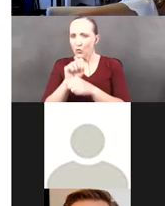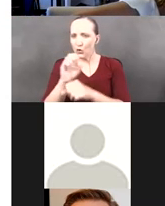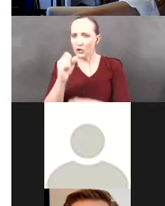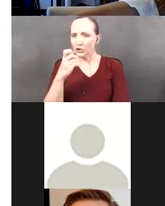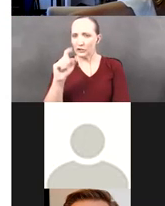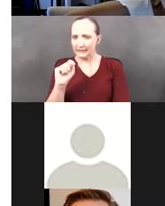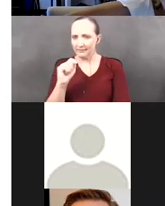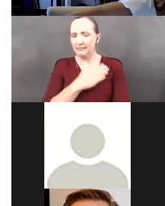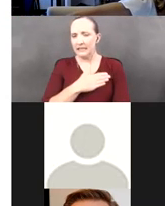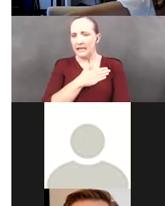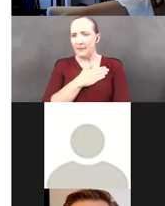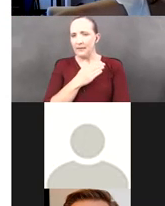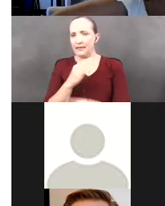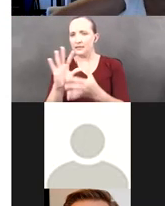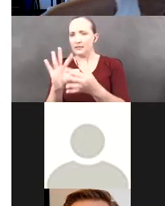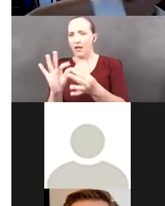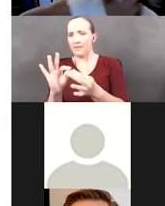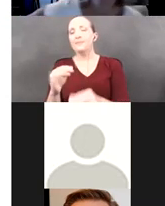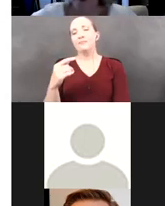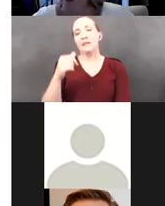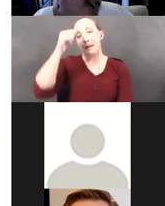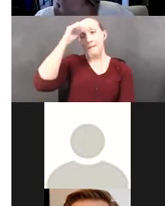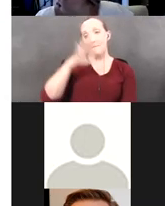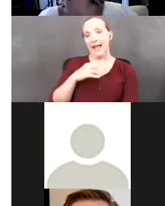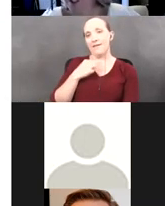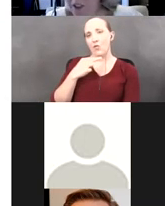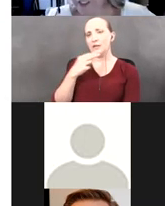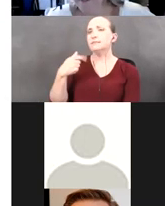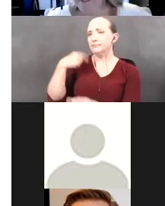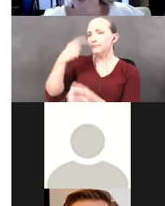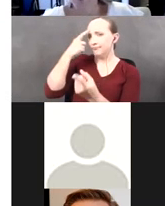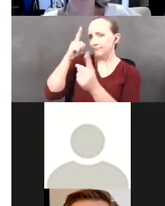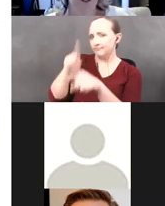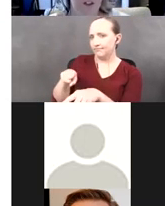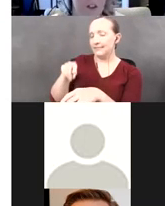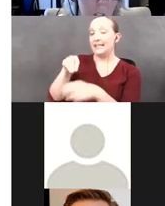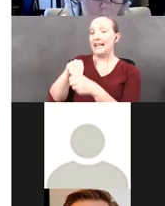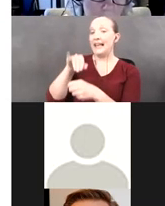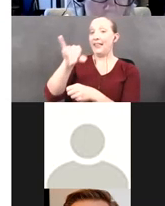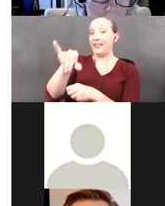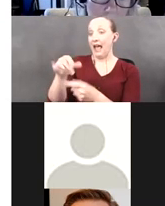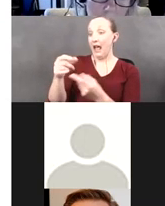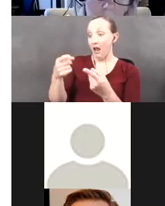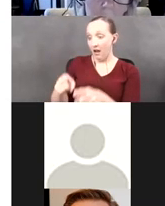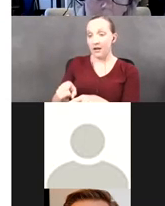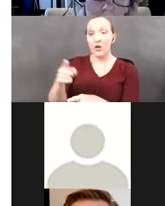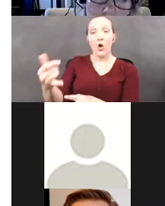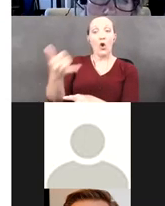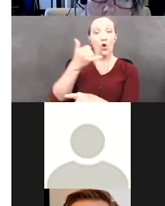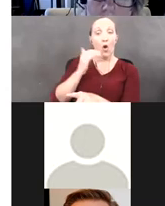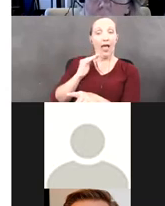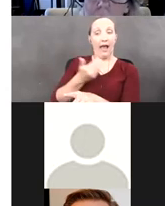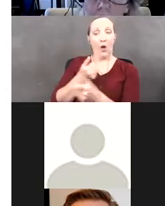trabajo, por favor, No, I agree. avísenos. That's exactly what it Estoy sounds de like. acuerdo. Also, Eso in es those exactamente lo specific que suena. instances, Y if you en wanted esos to call our support momentos